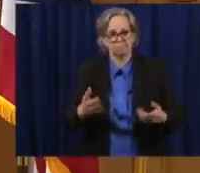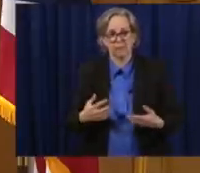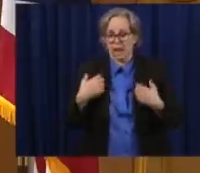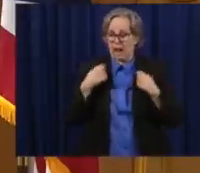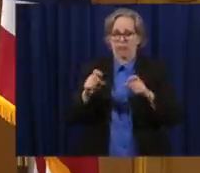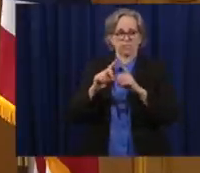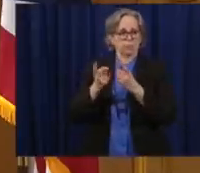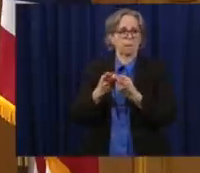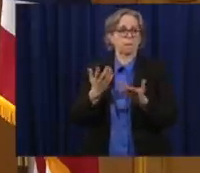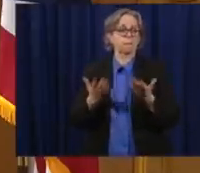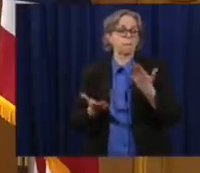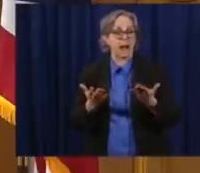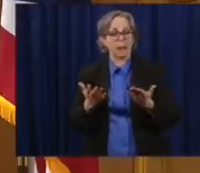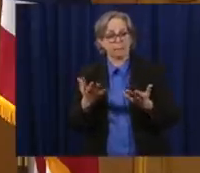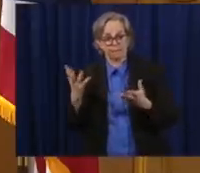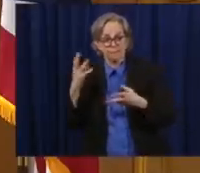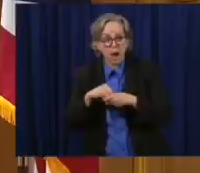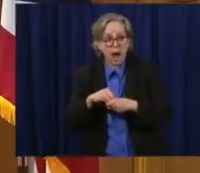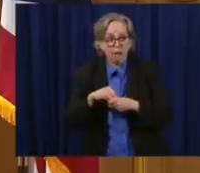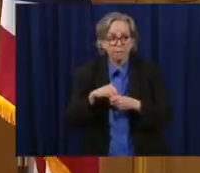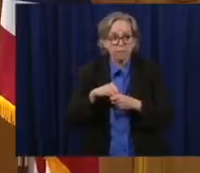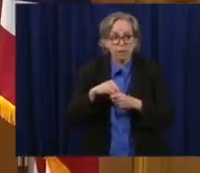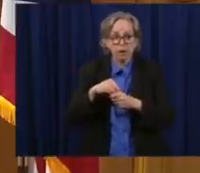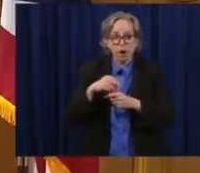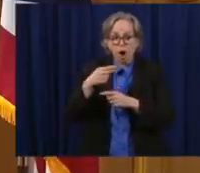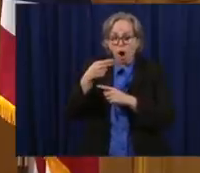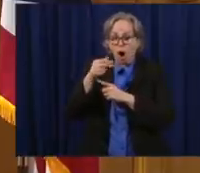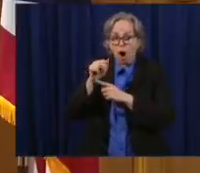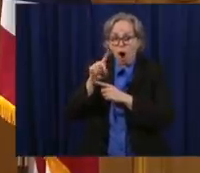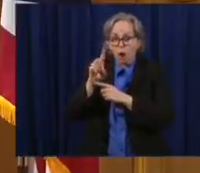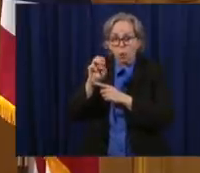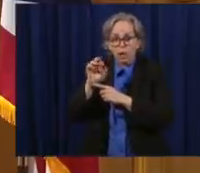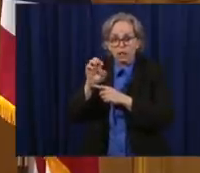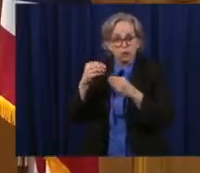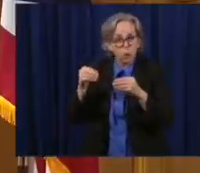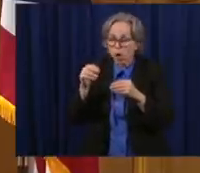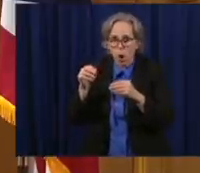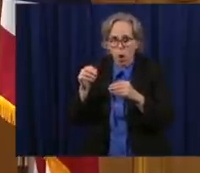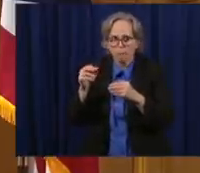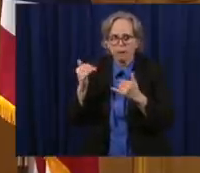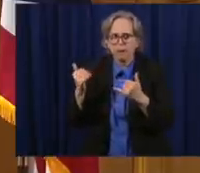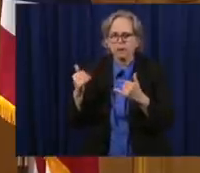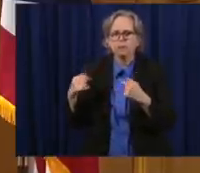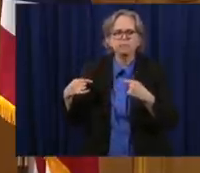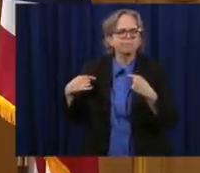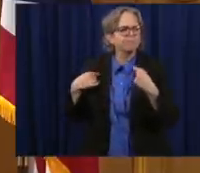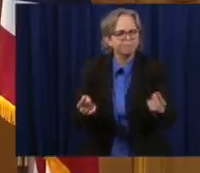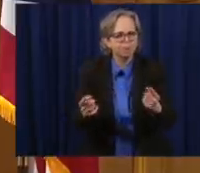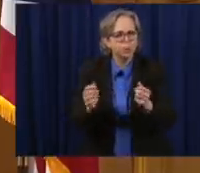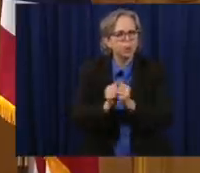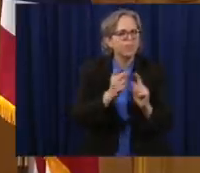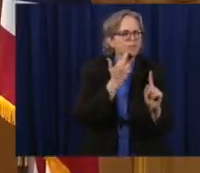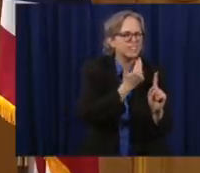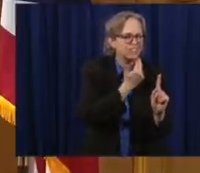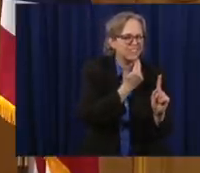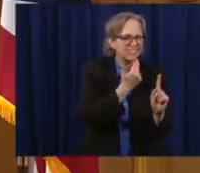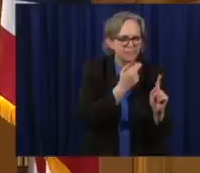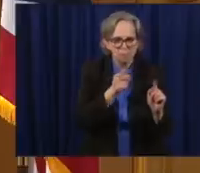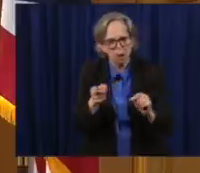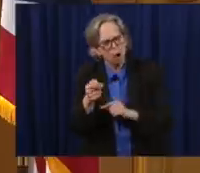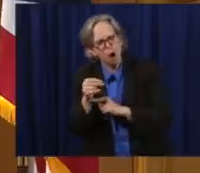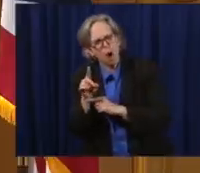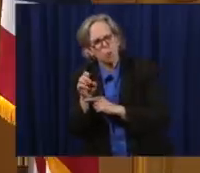but in a restaurant, they're always involved. So when we get to the restaurants, and we're not there yet, but when we